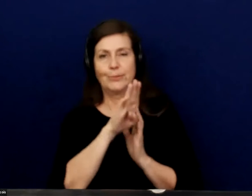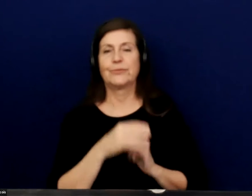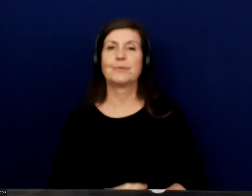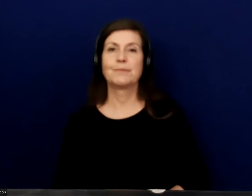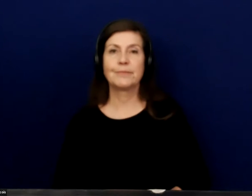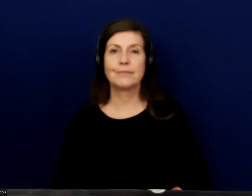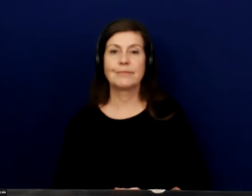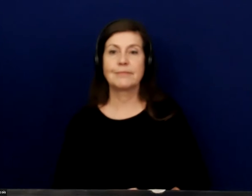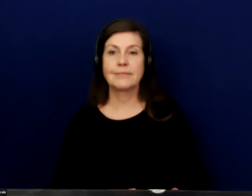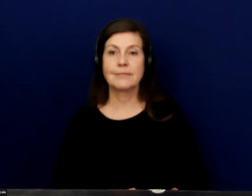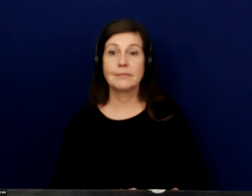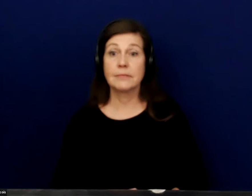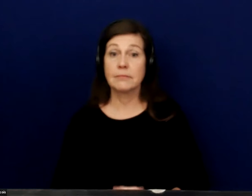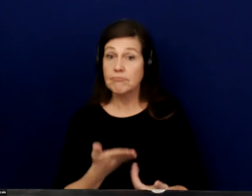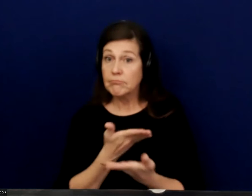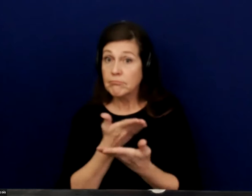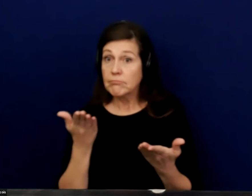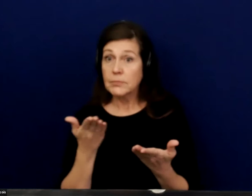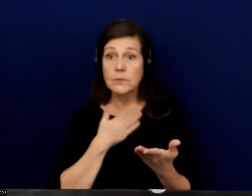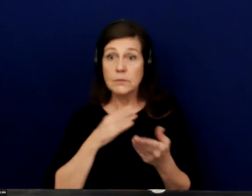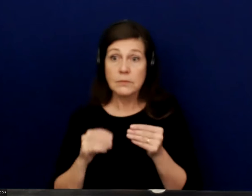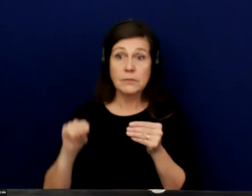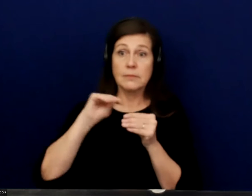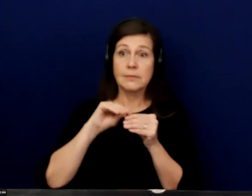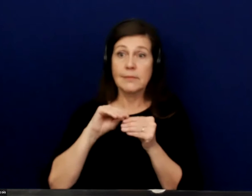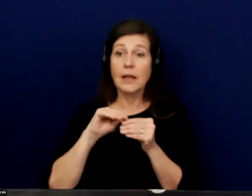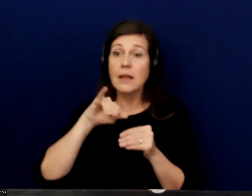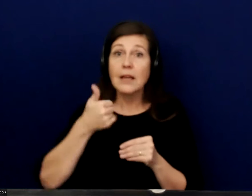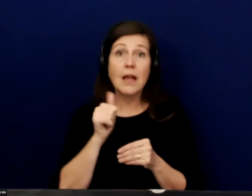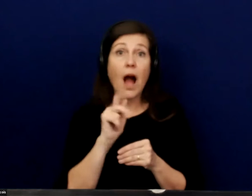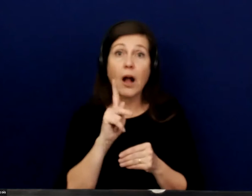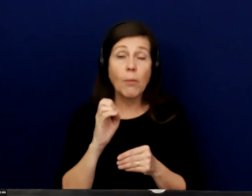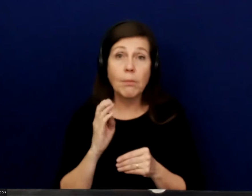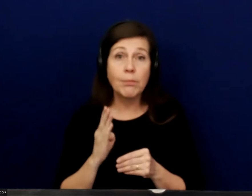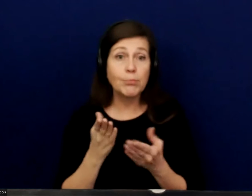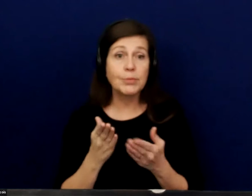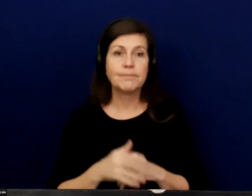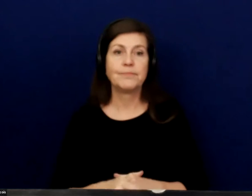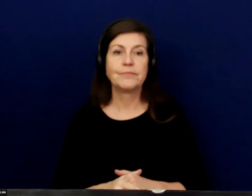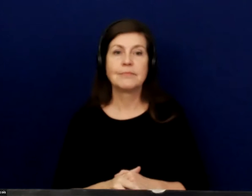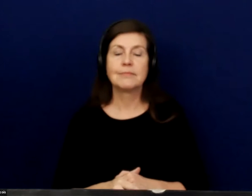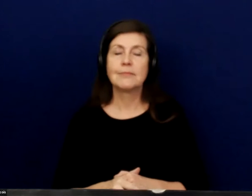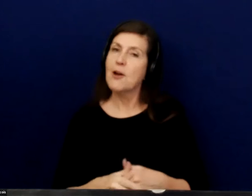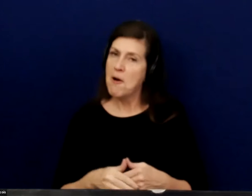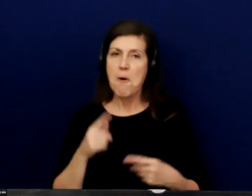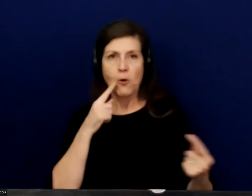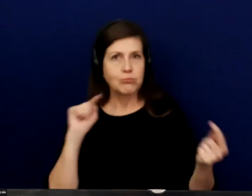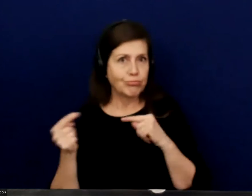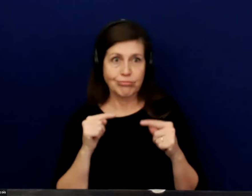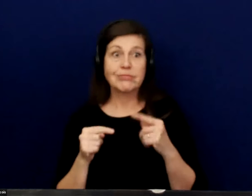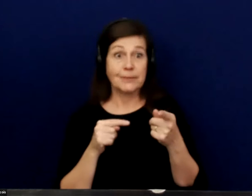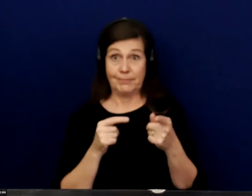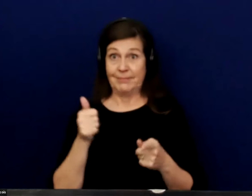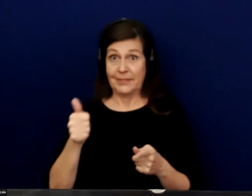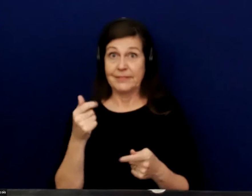in these bullet points that you would like to add from the plenary discussion, Jakob? Something that was... Yeah, it was very interesting what you said, because we